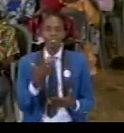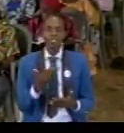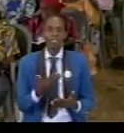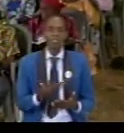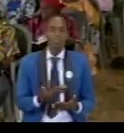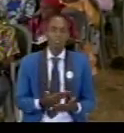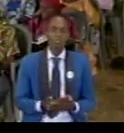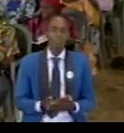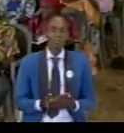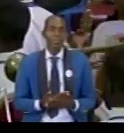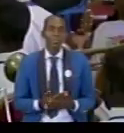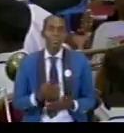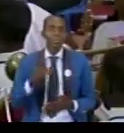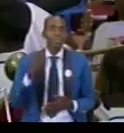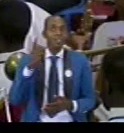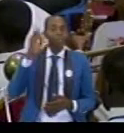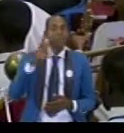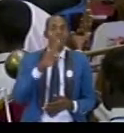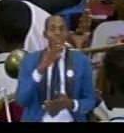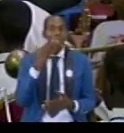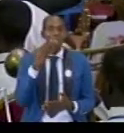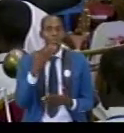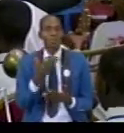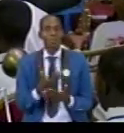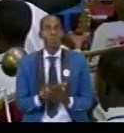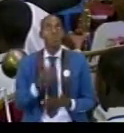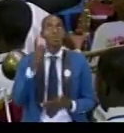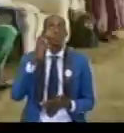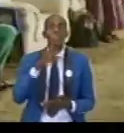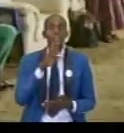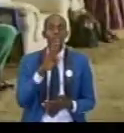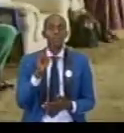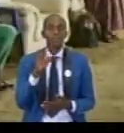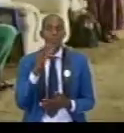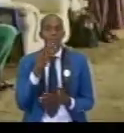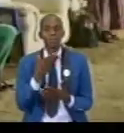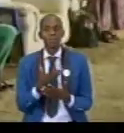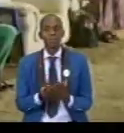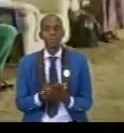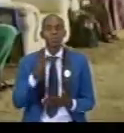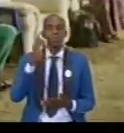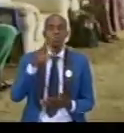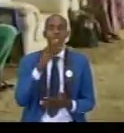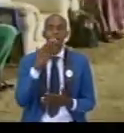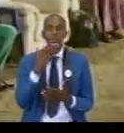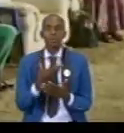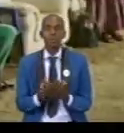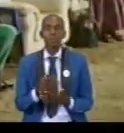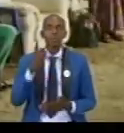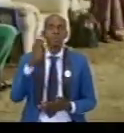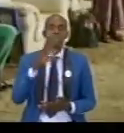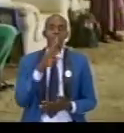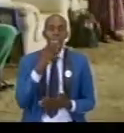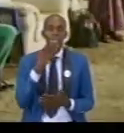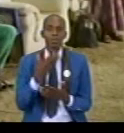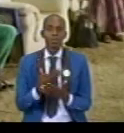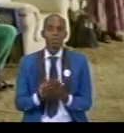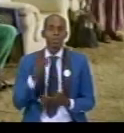Sing along with the orchestra. Sing, sing along. Clap your hands and rejoice.